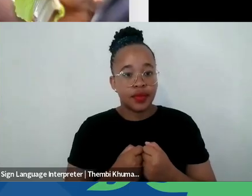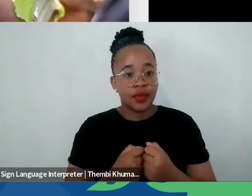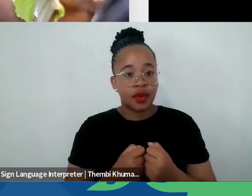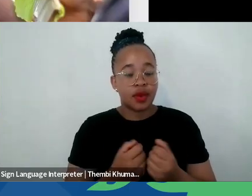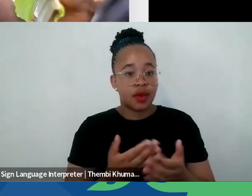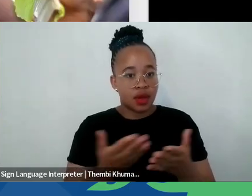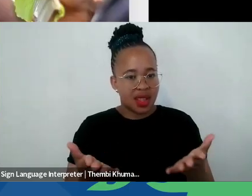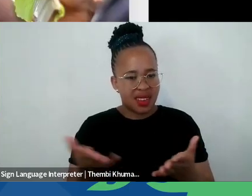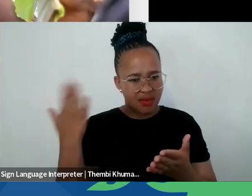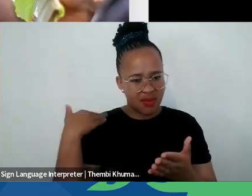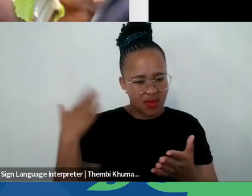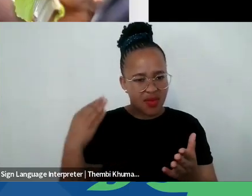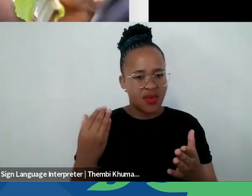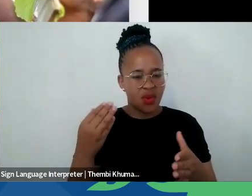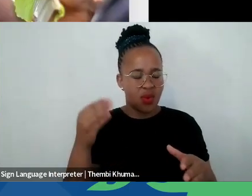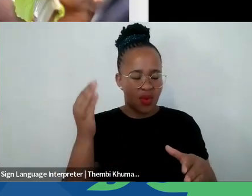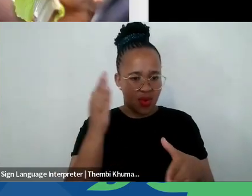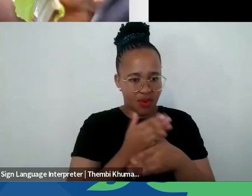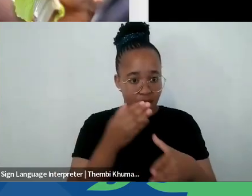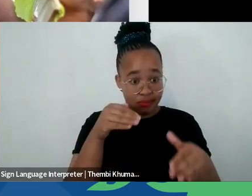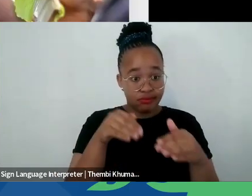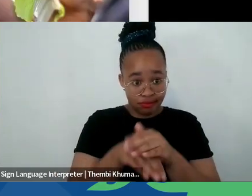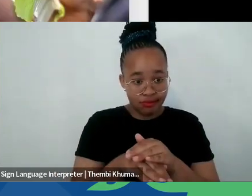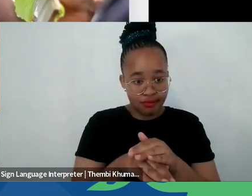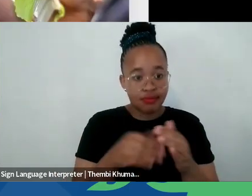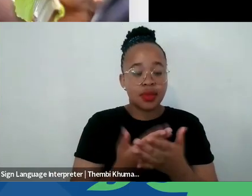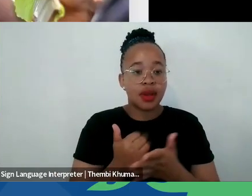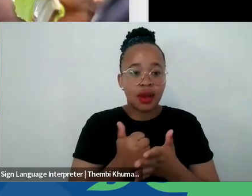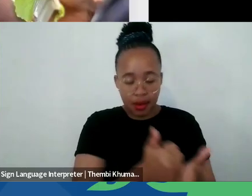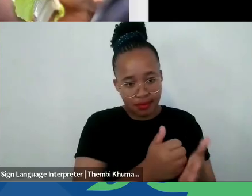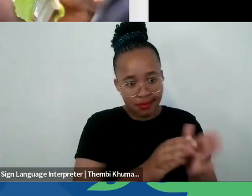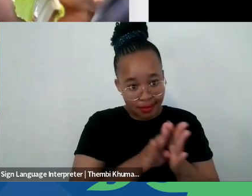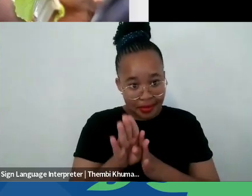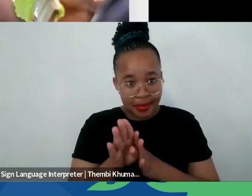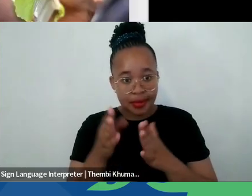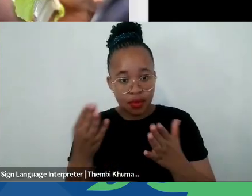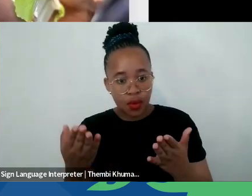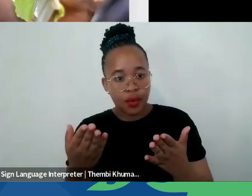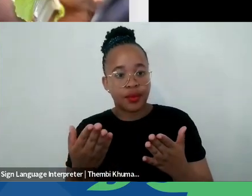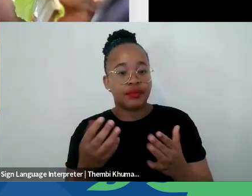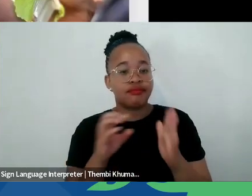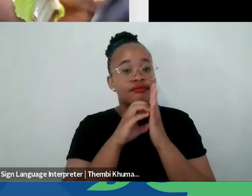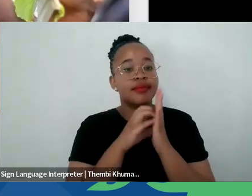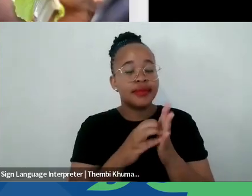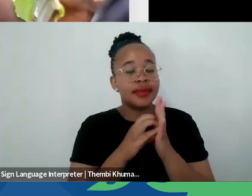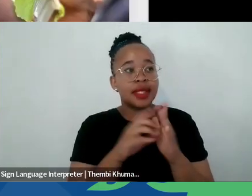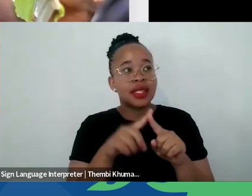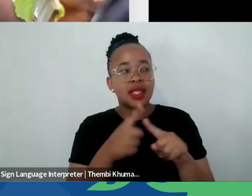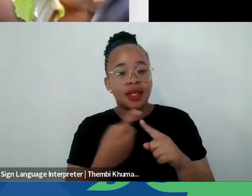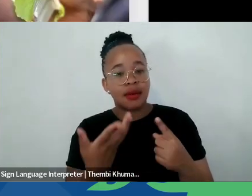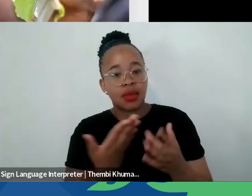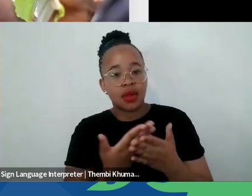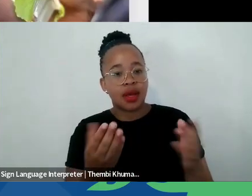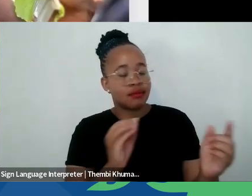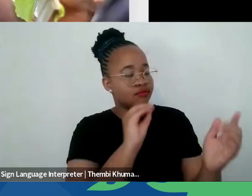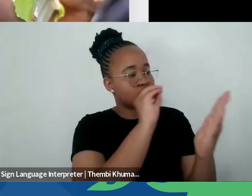CVs, etc. So what happened, for example, the beauty workshop, then people in Hillbrow